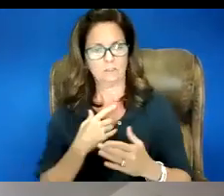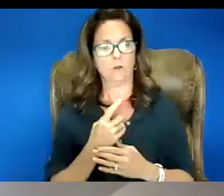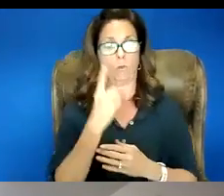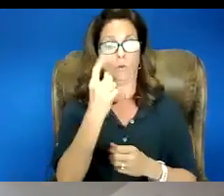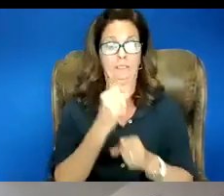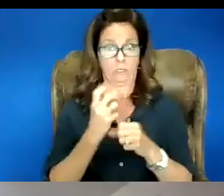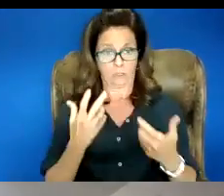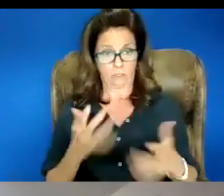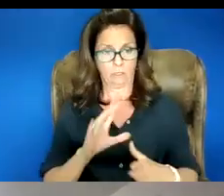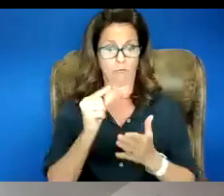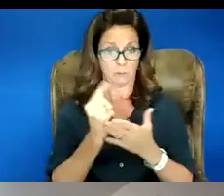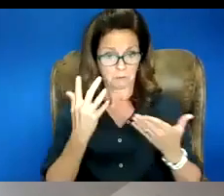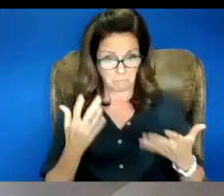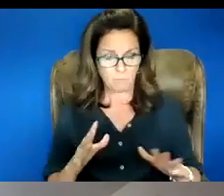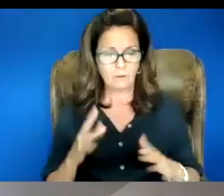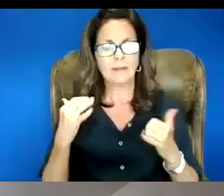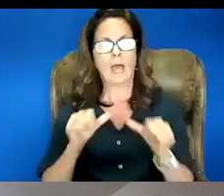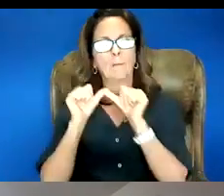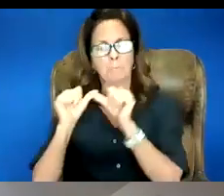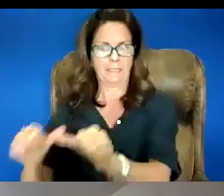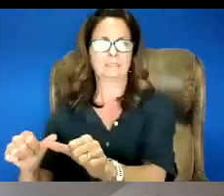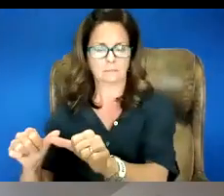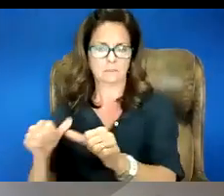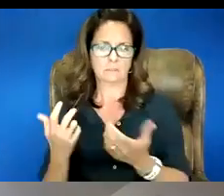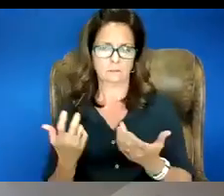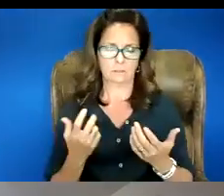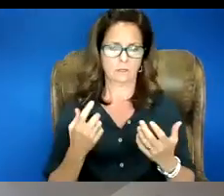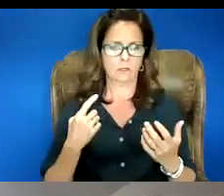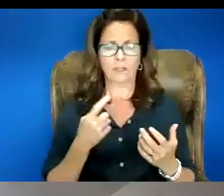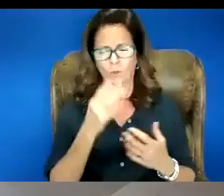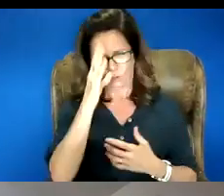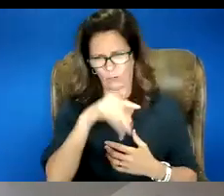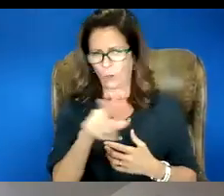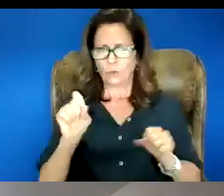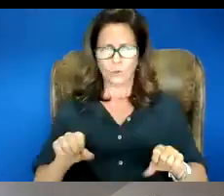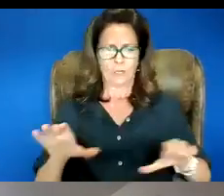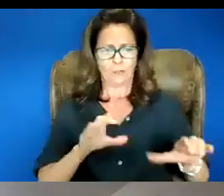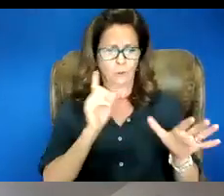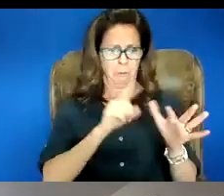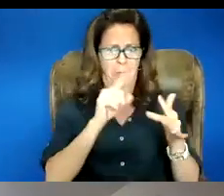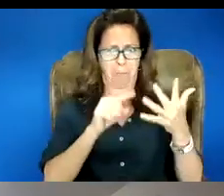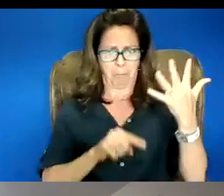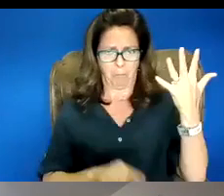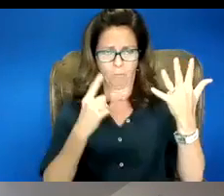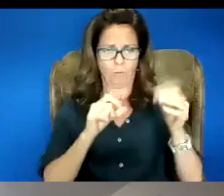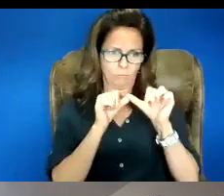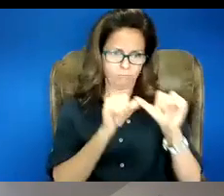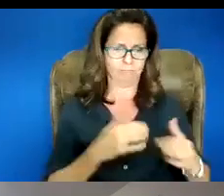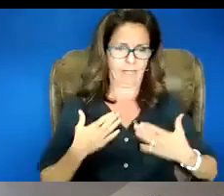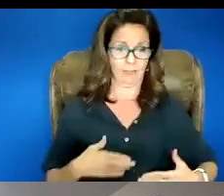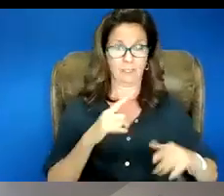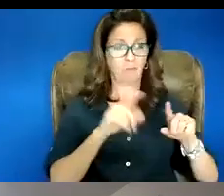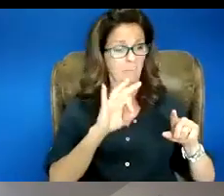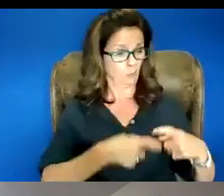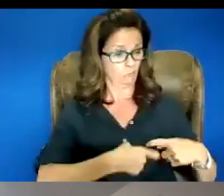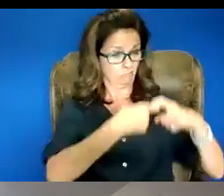now it's maintenance. And we know we can do a whole lot of things to be healthy, but if we stop doing them, we're probably not going to stay healthy.